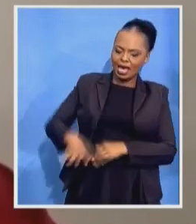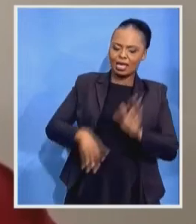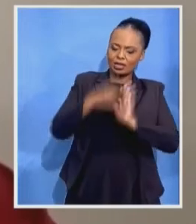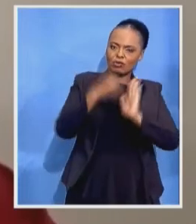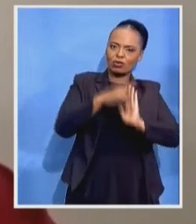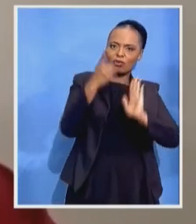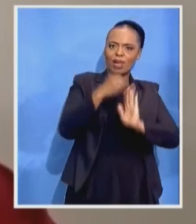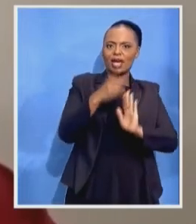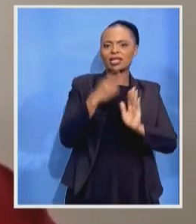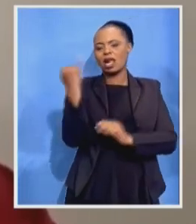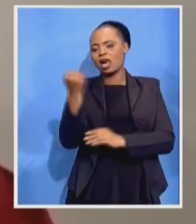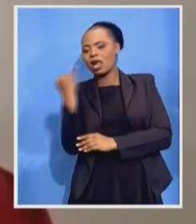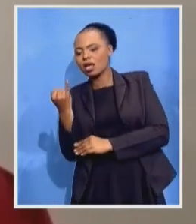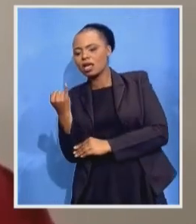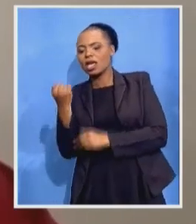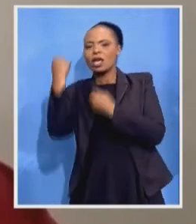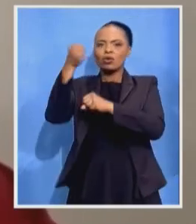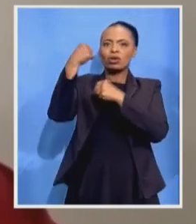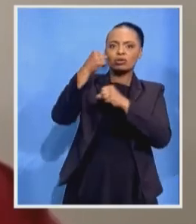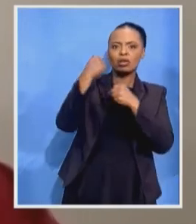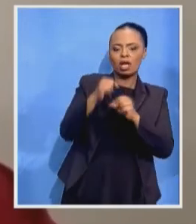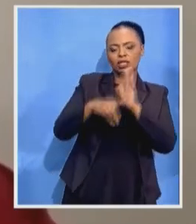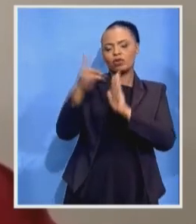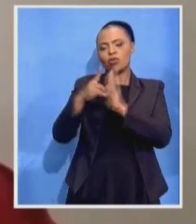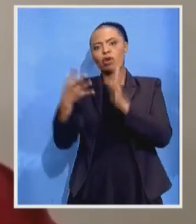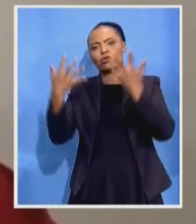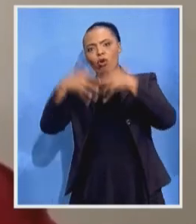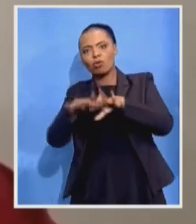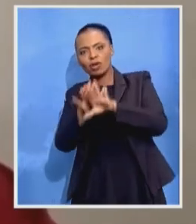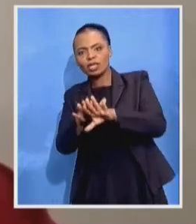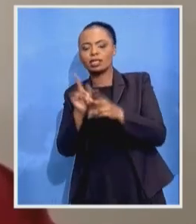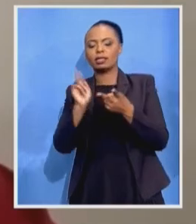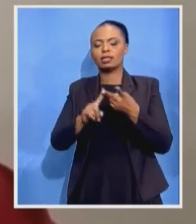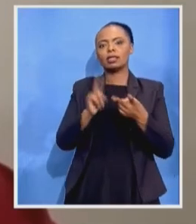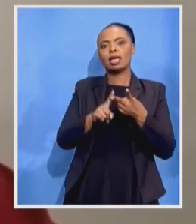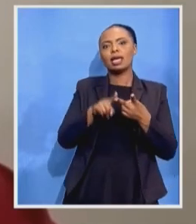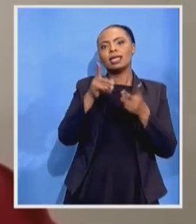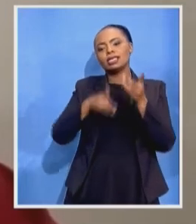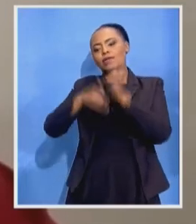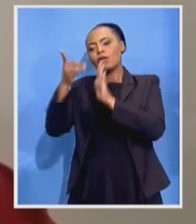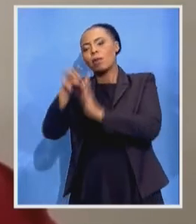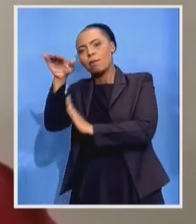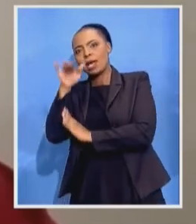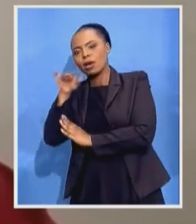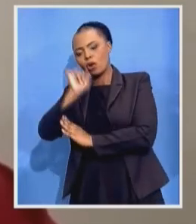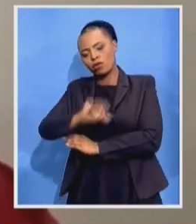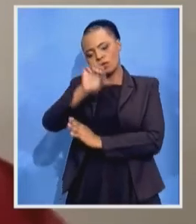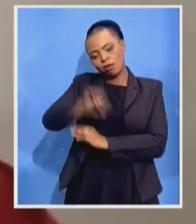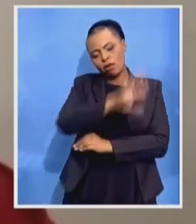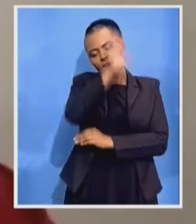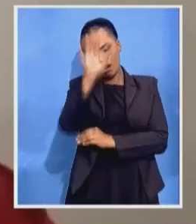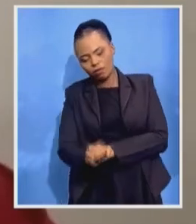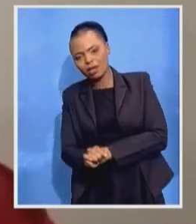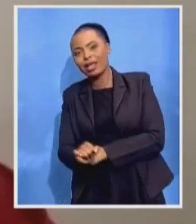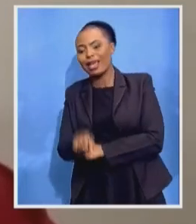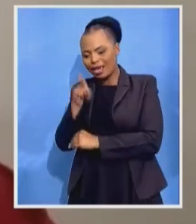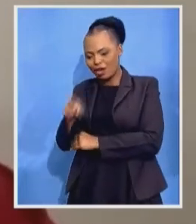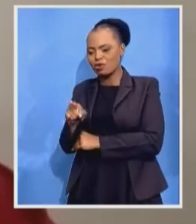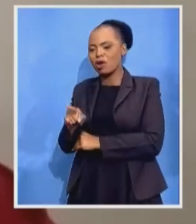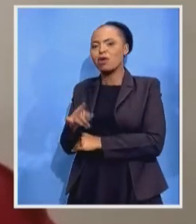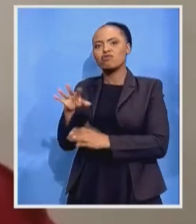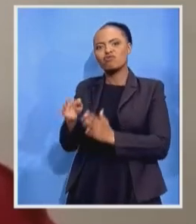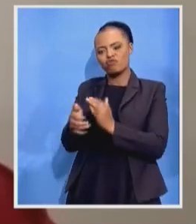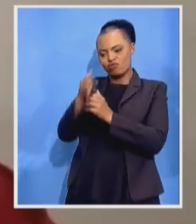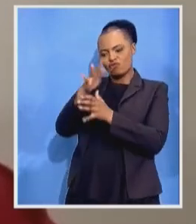Corporation and the Development Bank of Southern Africa must prioritize investment into infrastructure and the